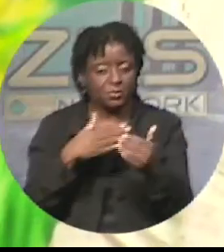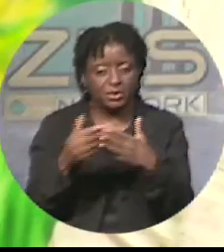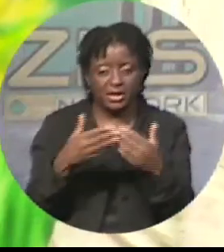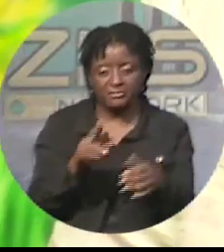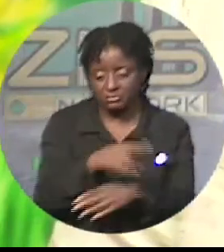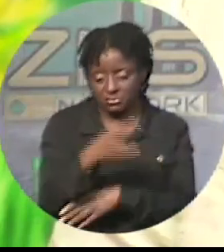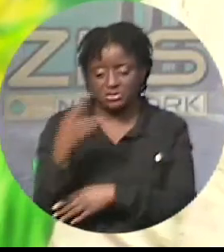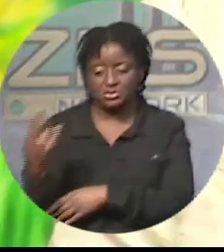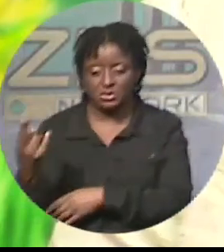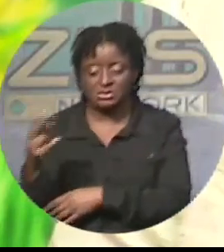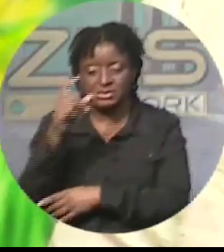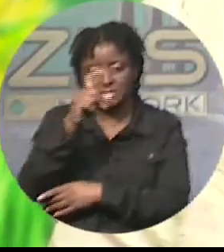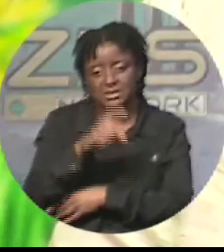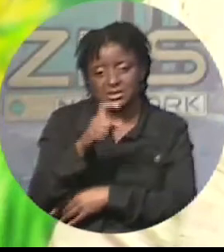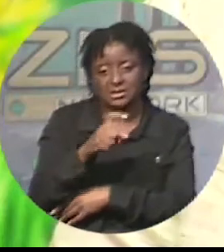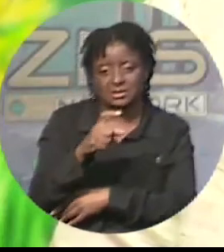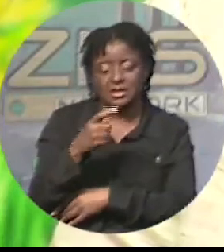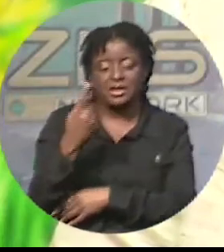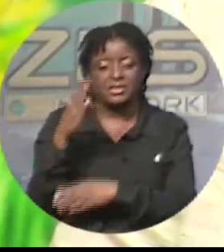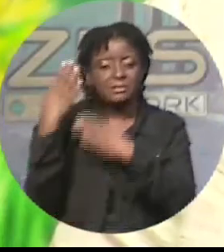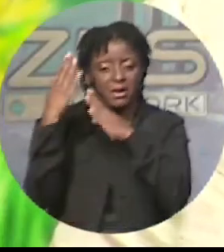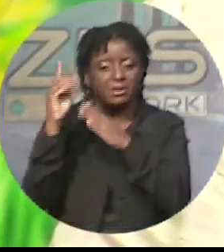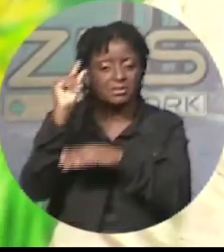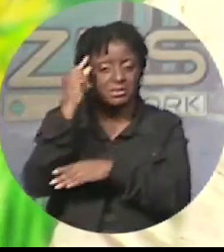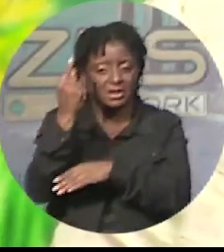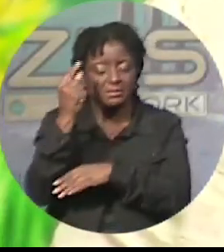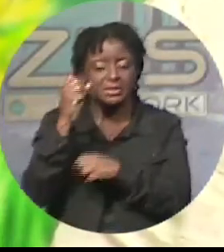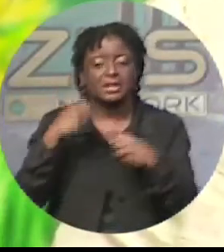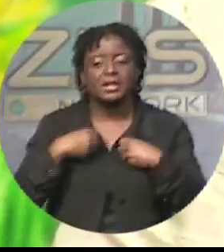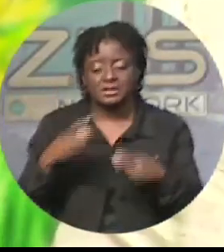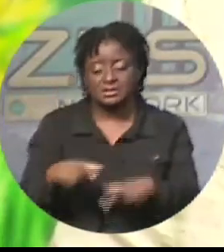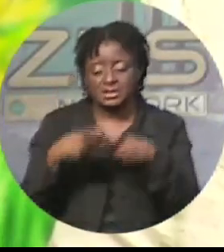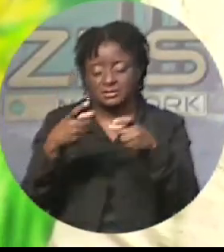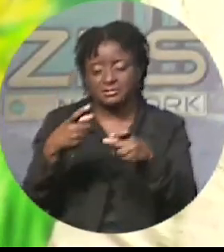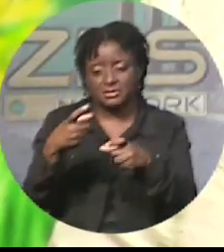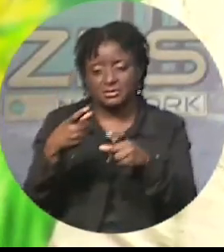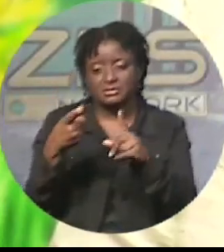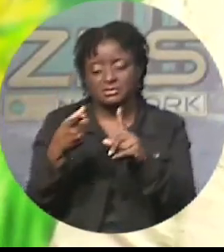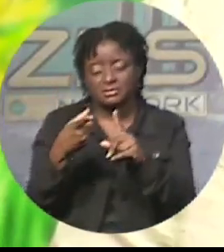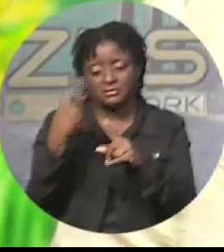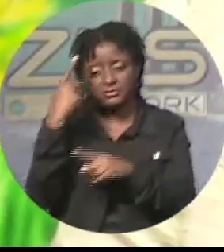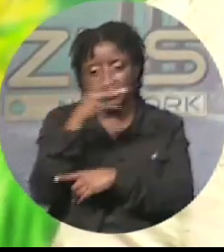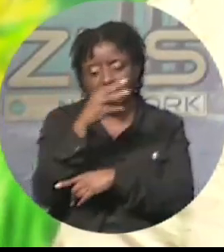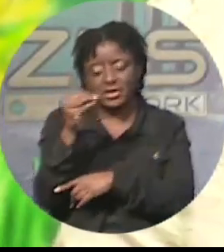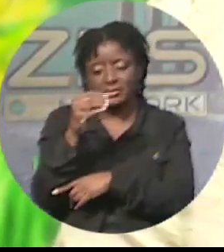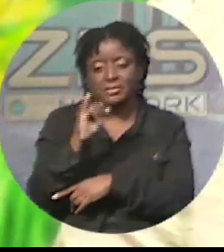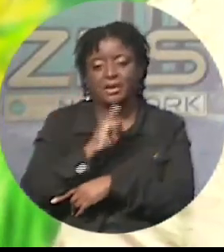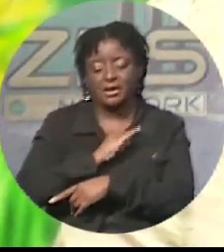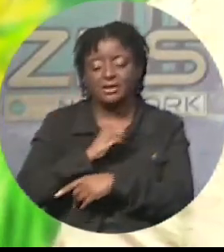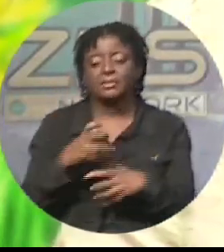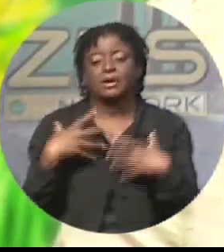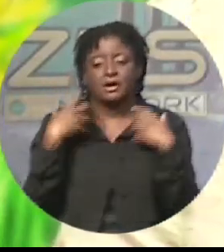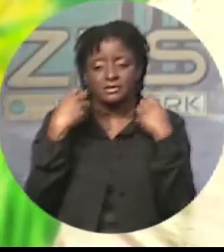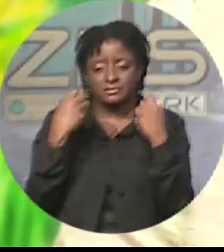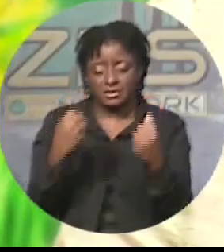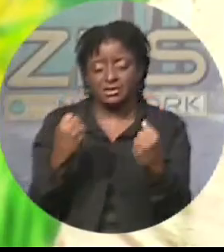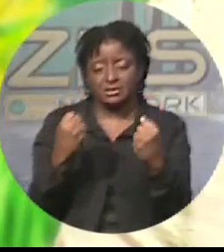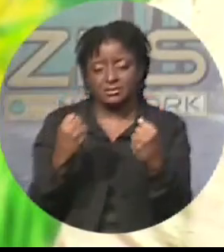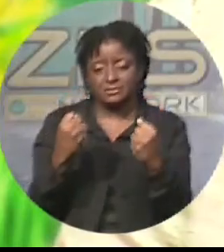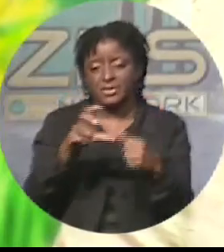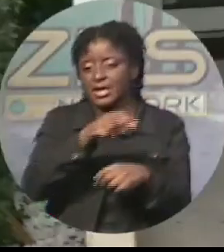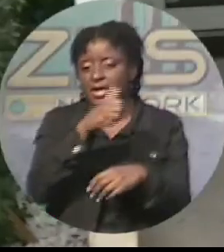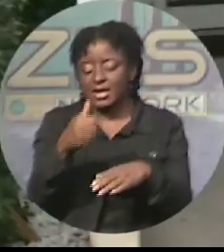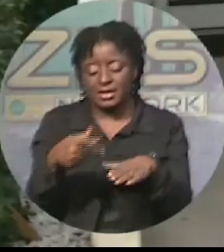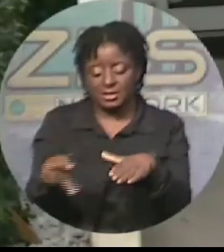necessary, the Bahamas government has provided it for them. And so I am confident that at any